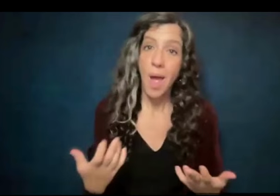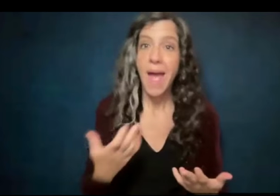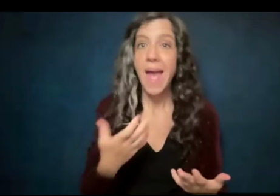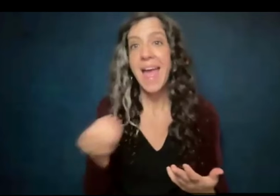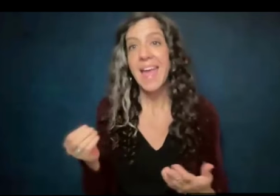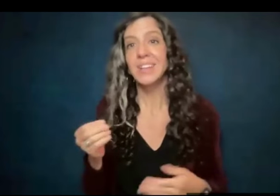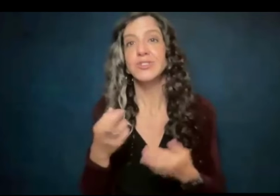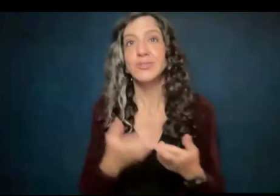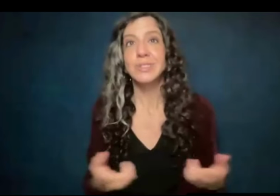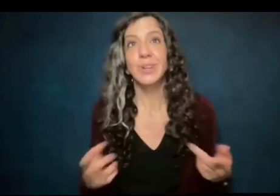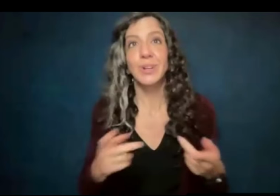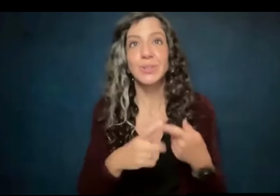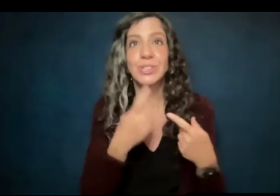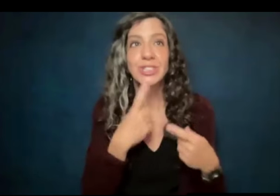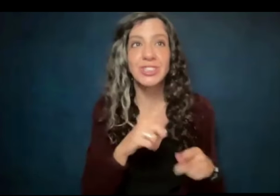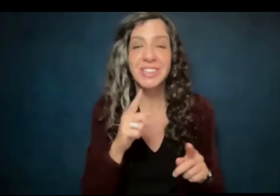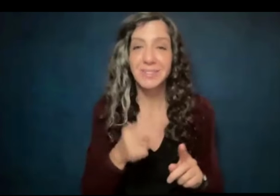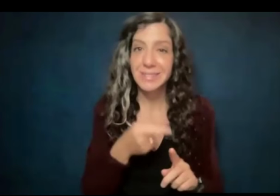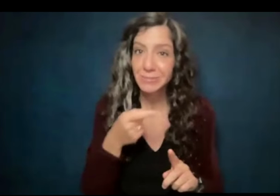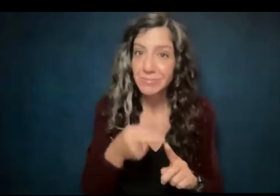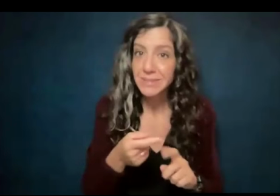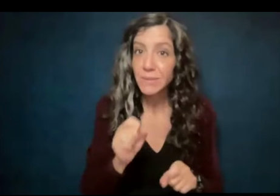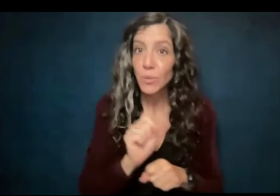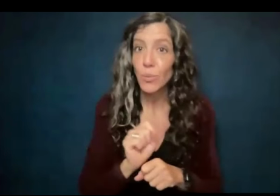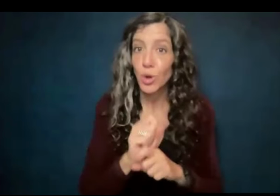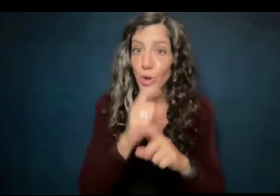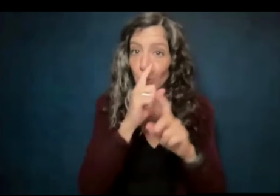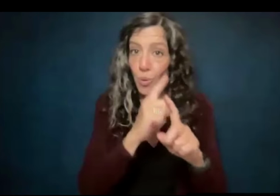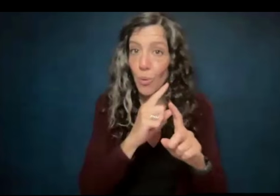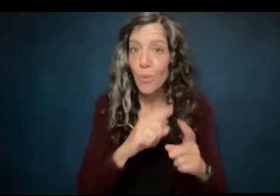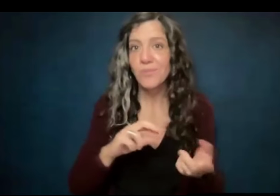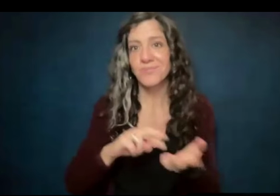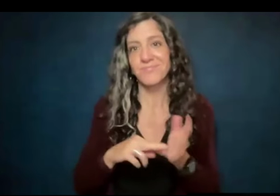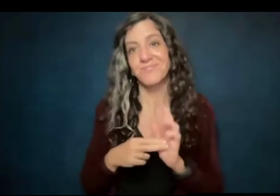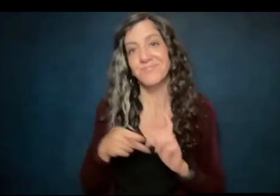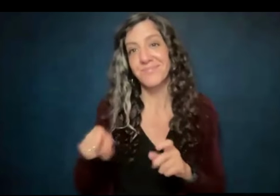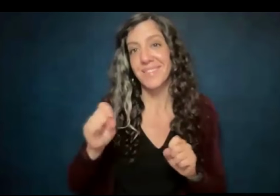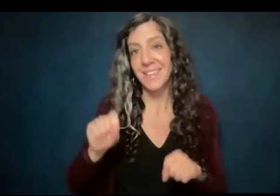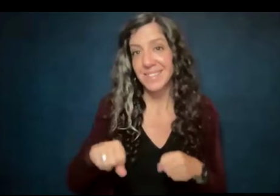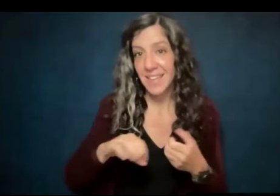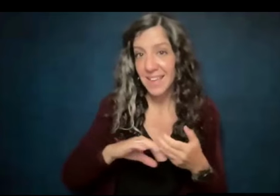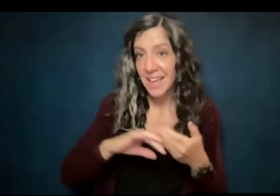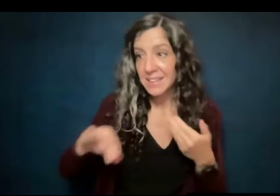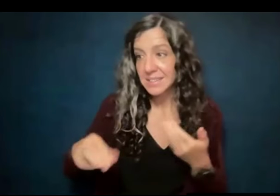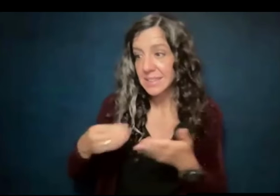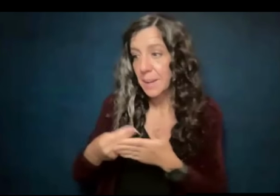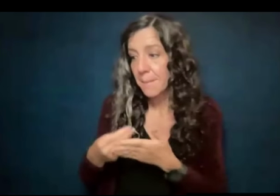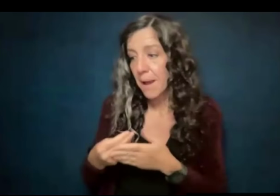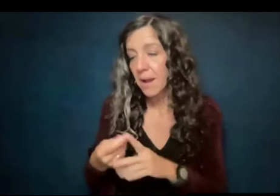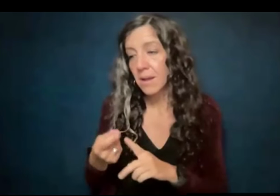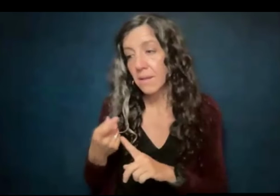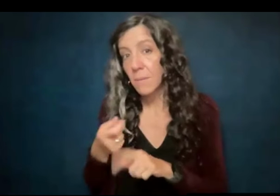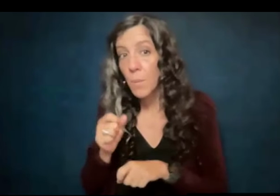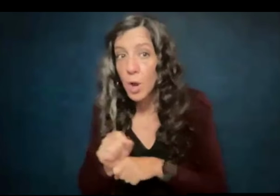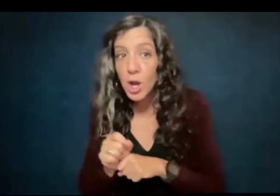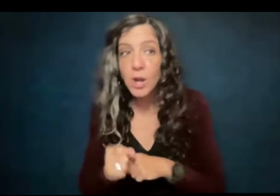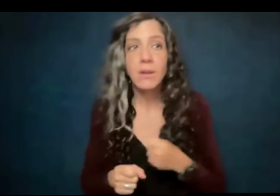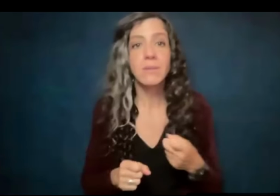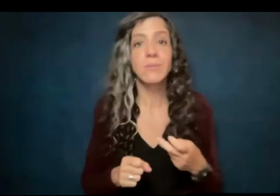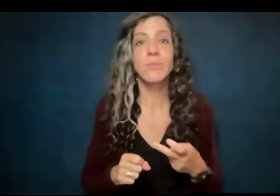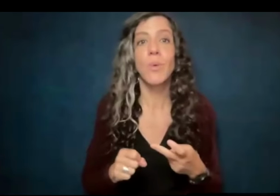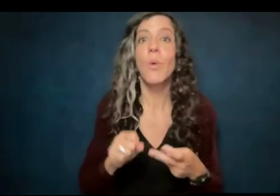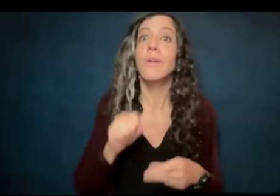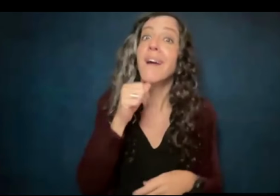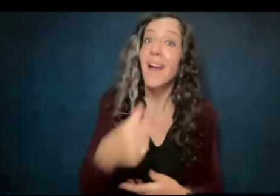to achieve a specific work goal. So they can set aside earnings from work. They can set aside